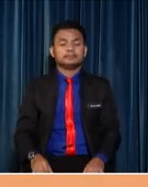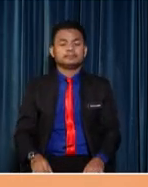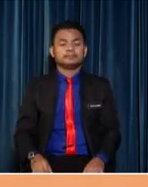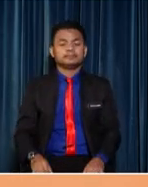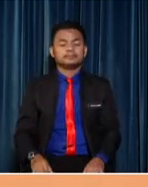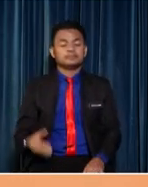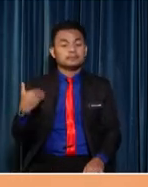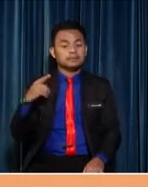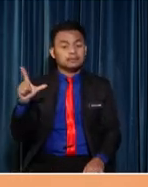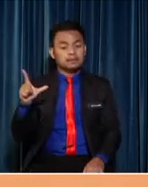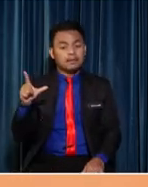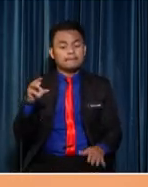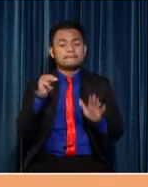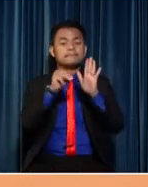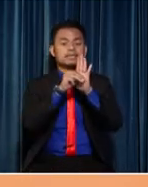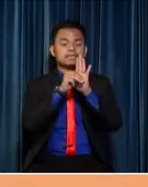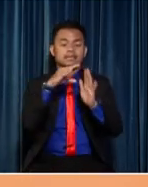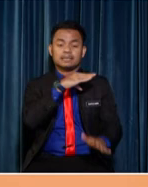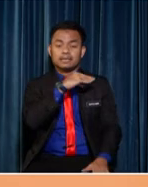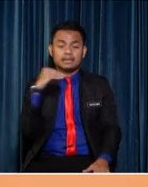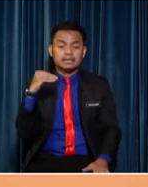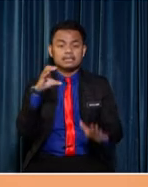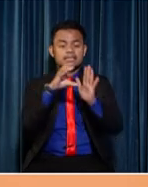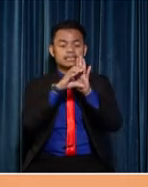are meter and centimeter.